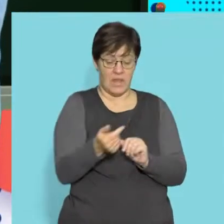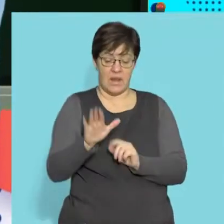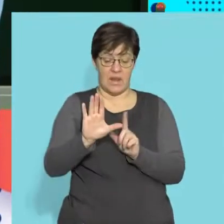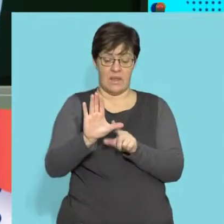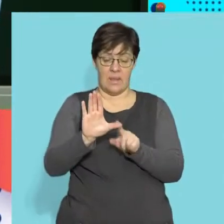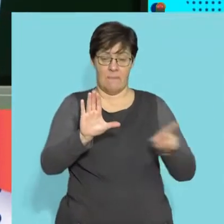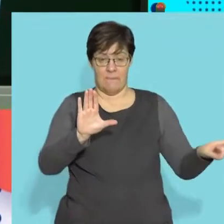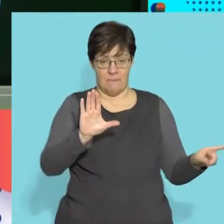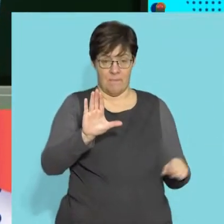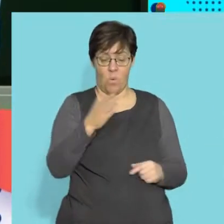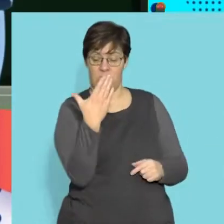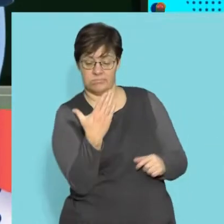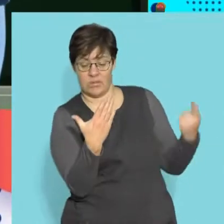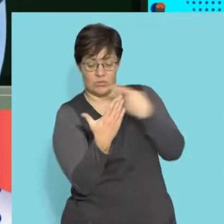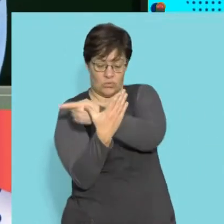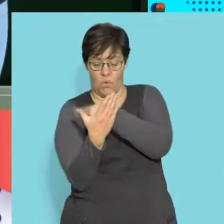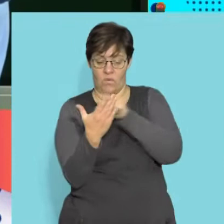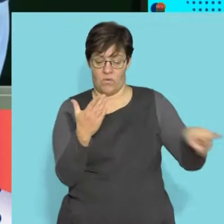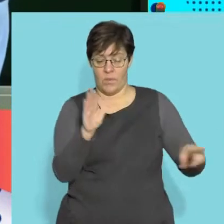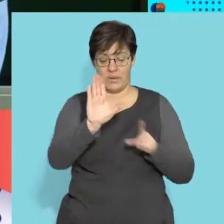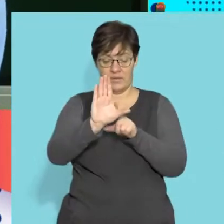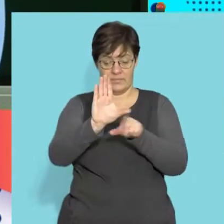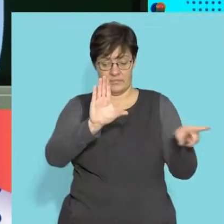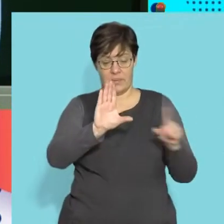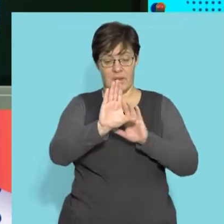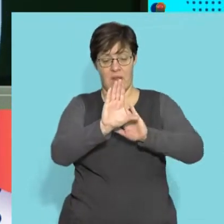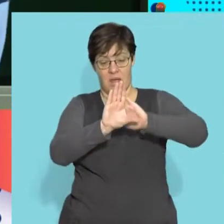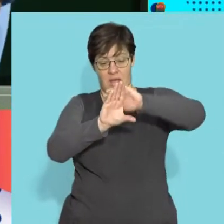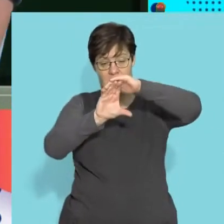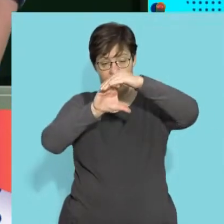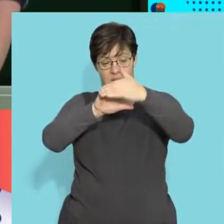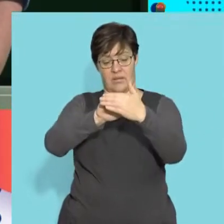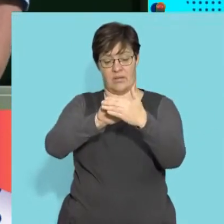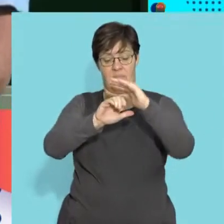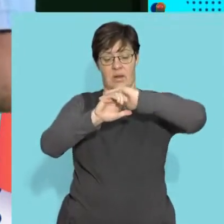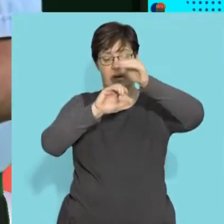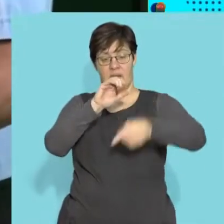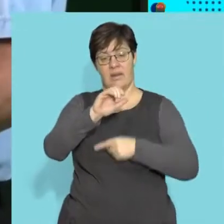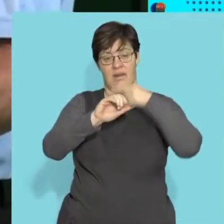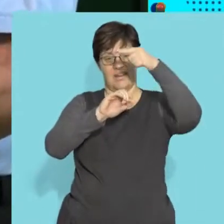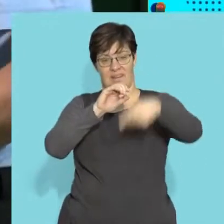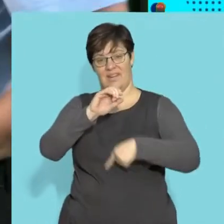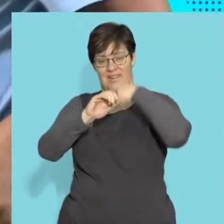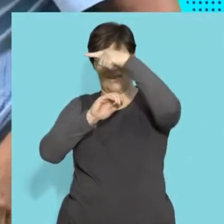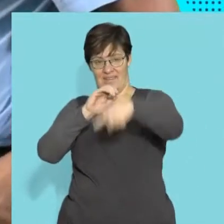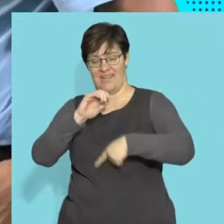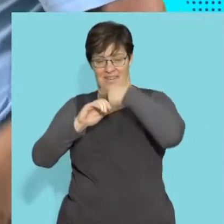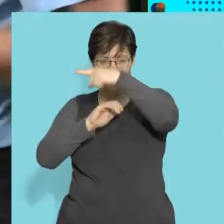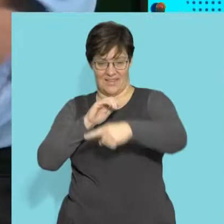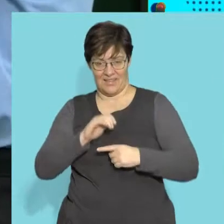the current. And then the field lines will be the curl of the fingers. So in this